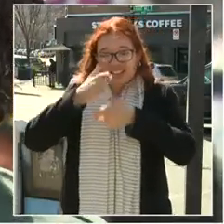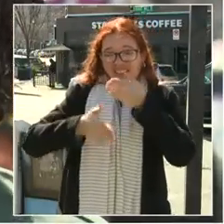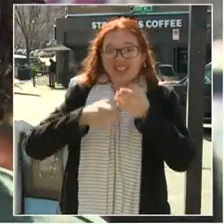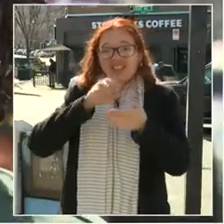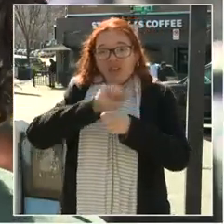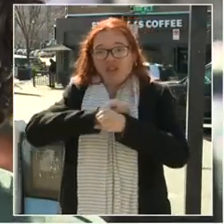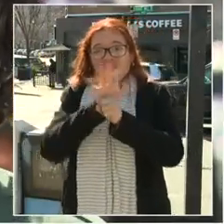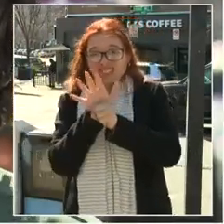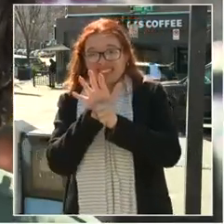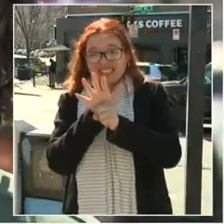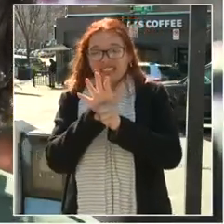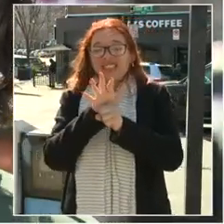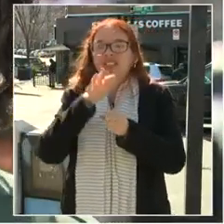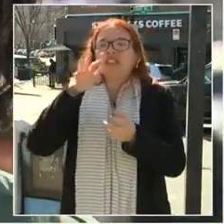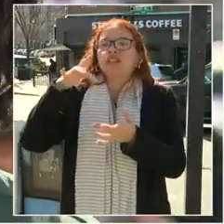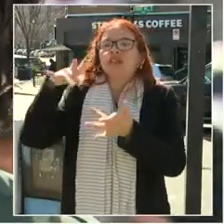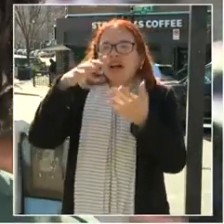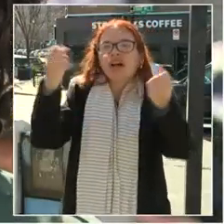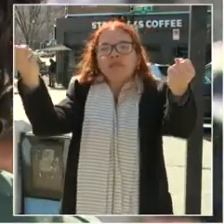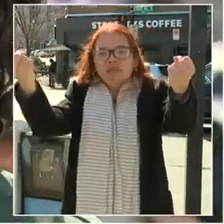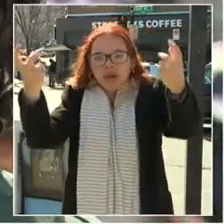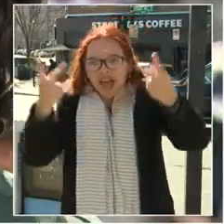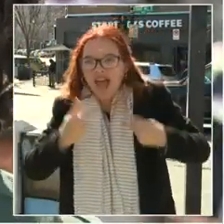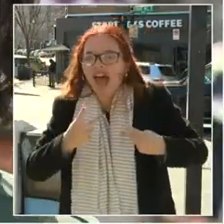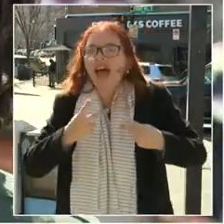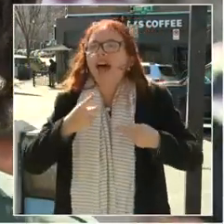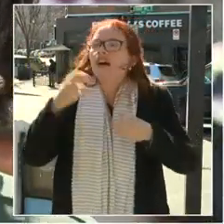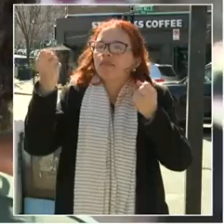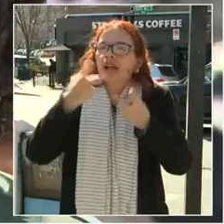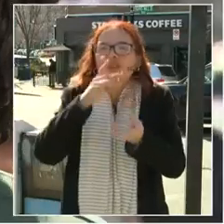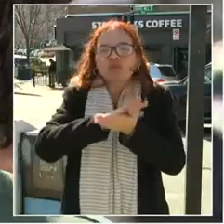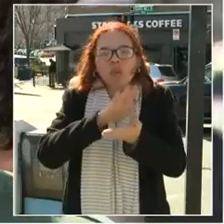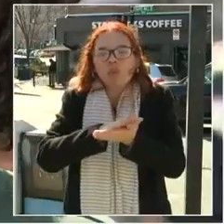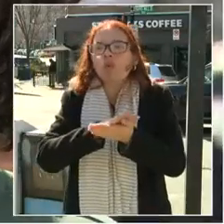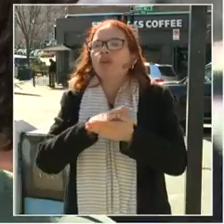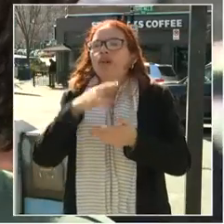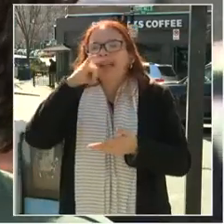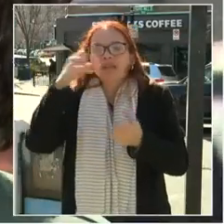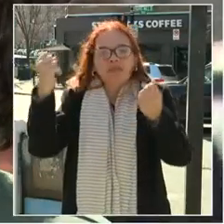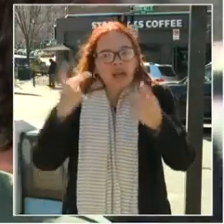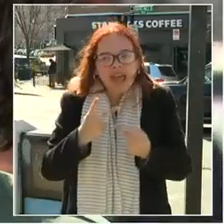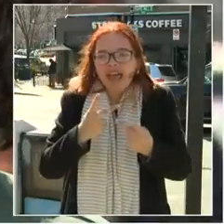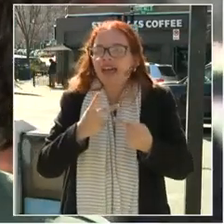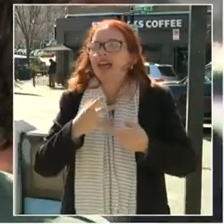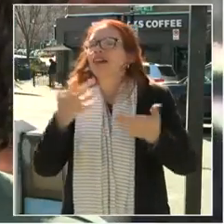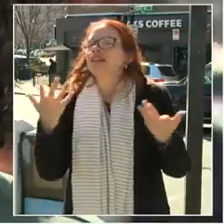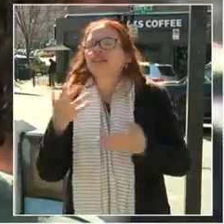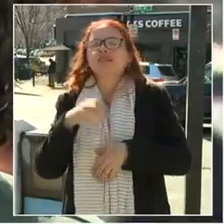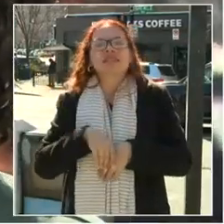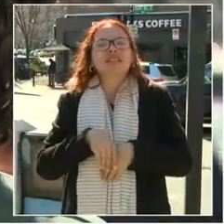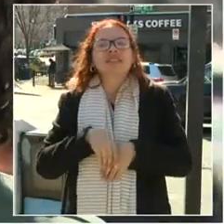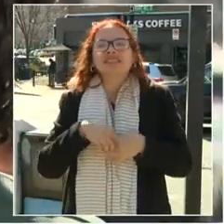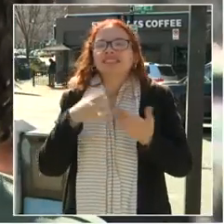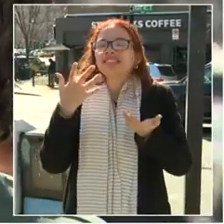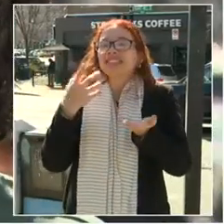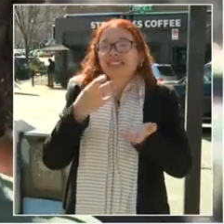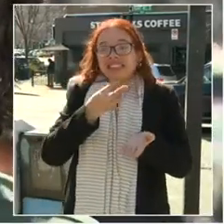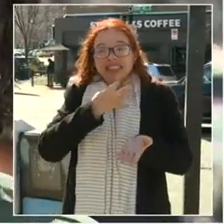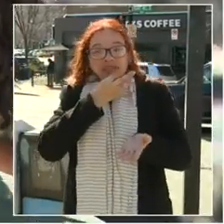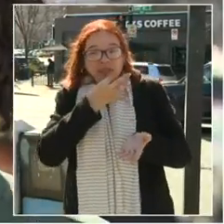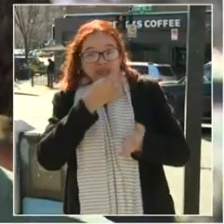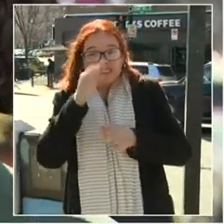Our school kids are coming back. What we're finding out about even our upcoming cherry